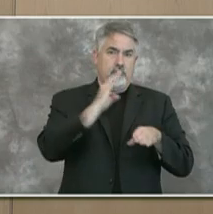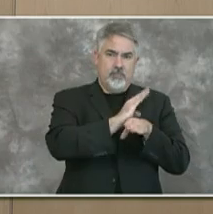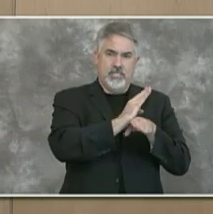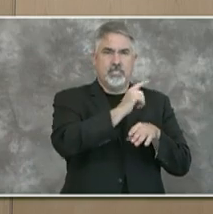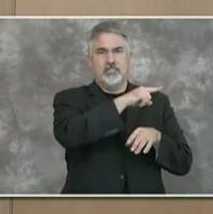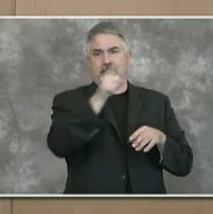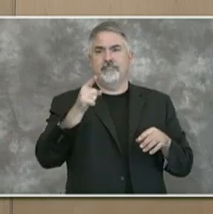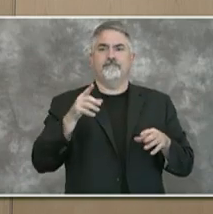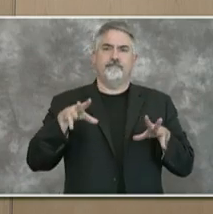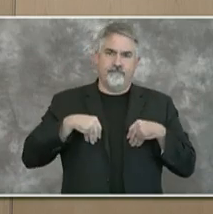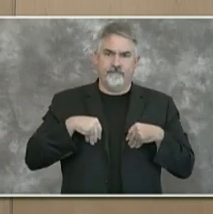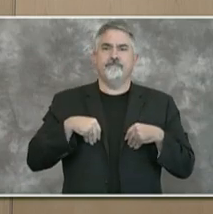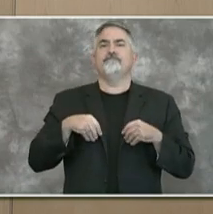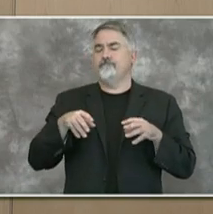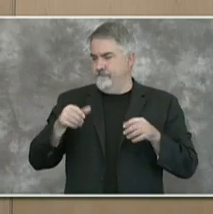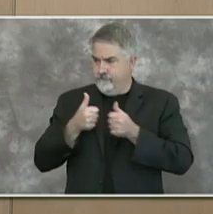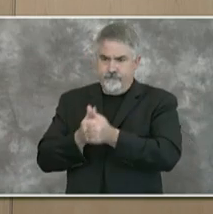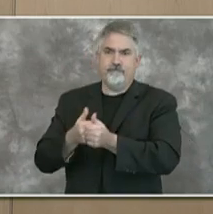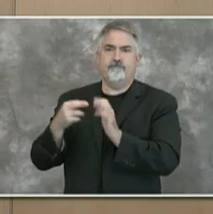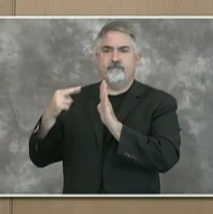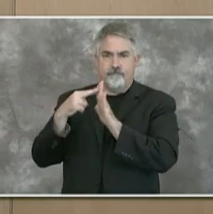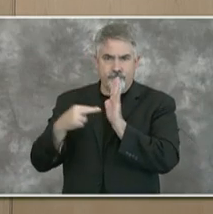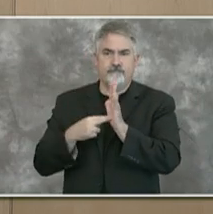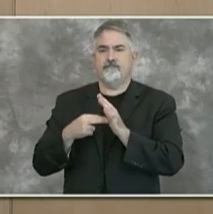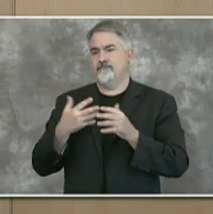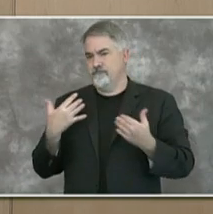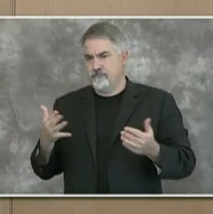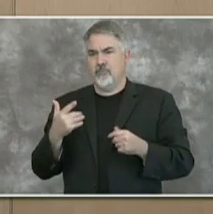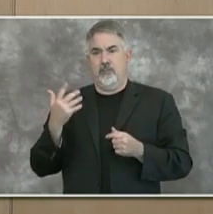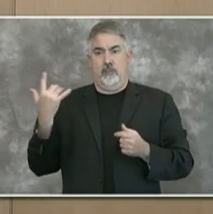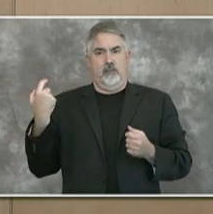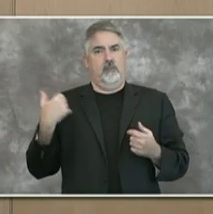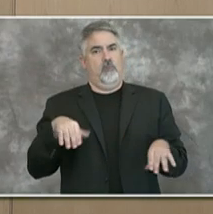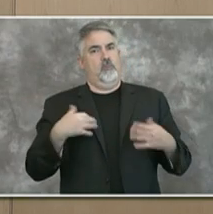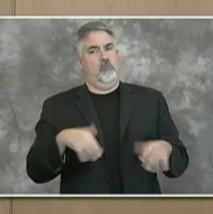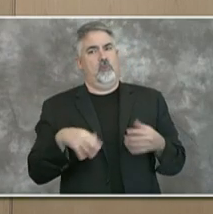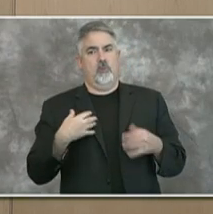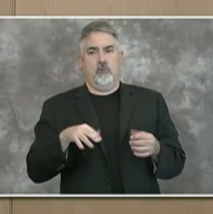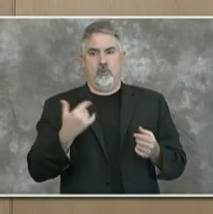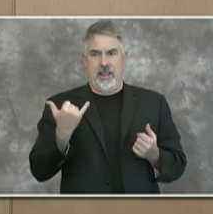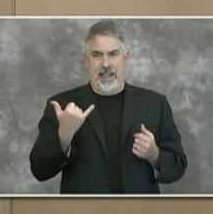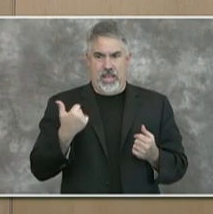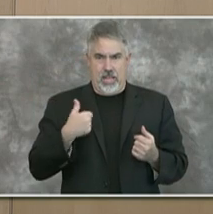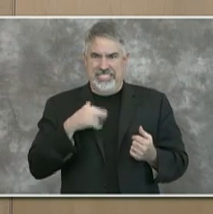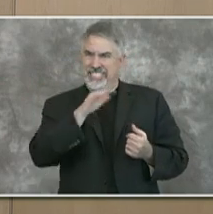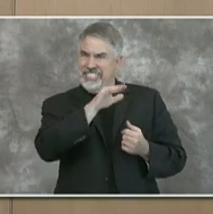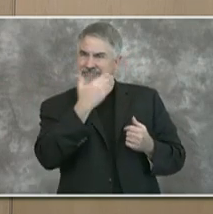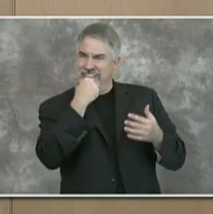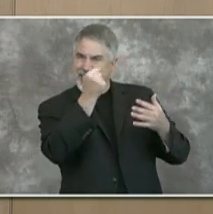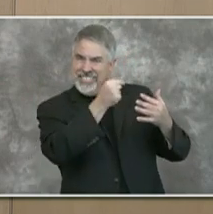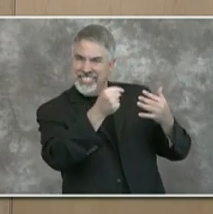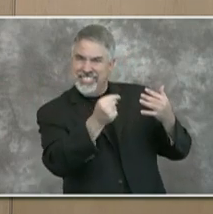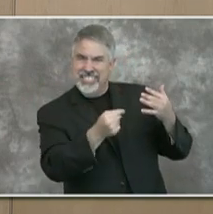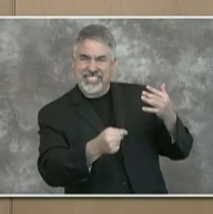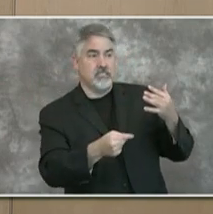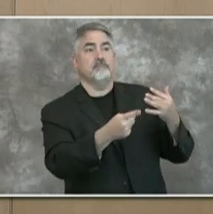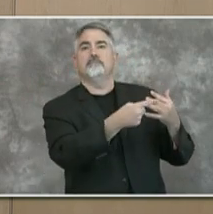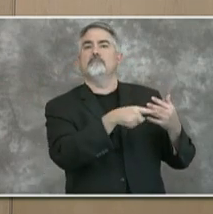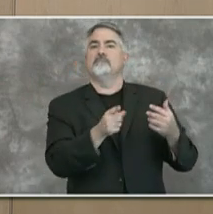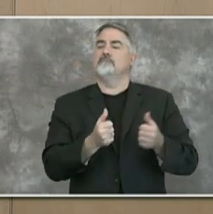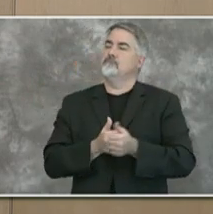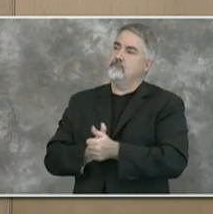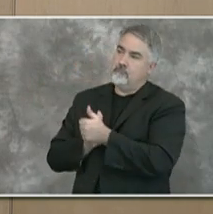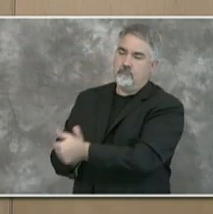for various non-pharmaceutical interventions that we have recommended. And all of these